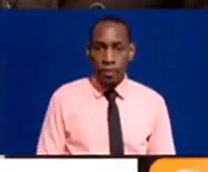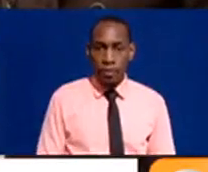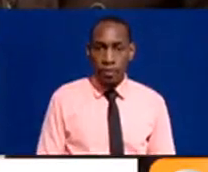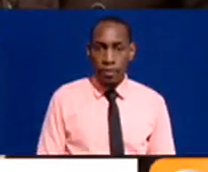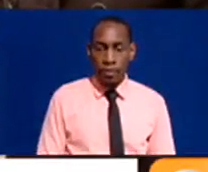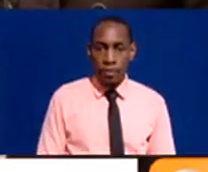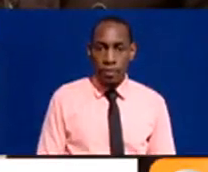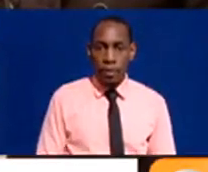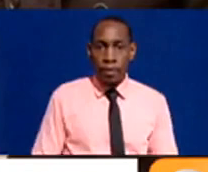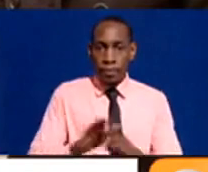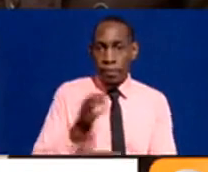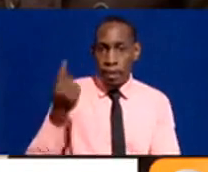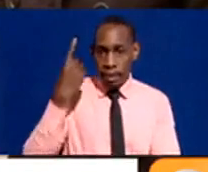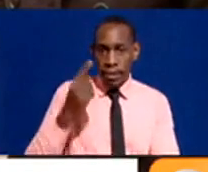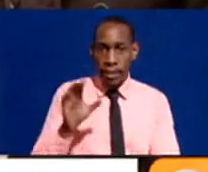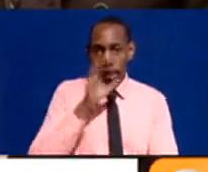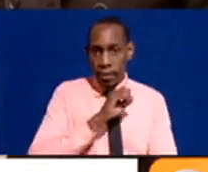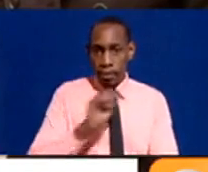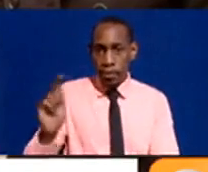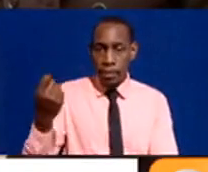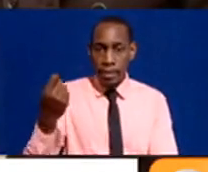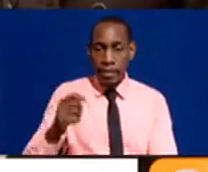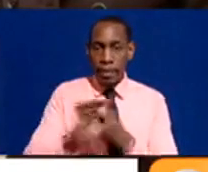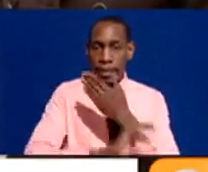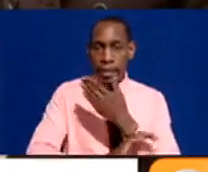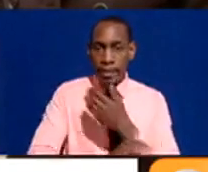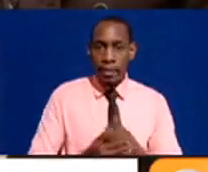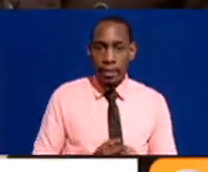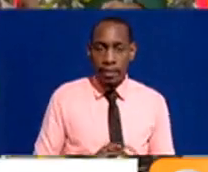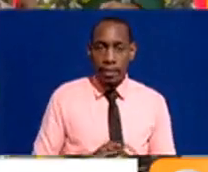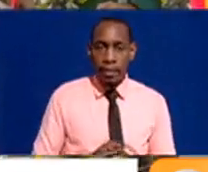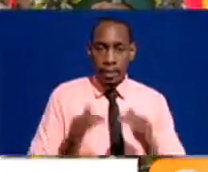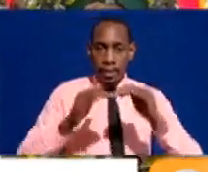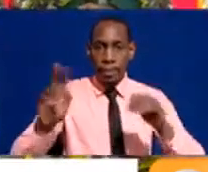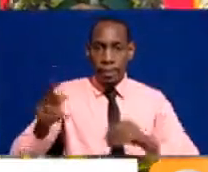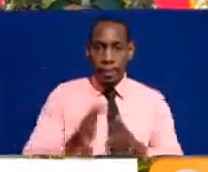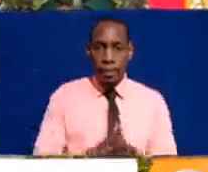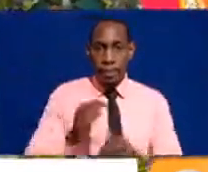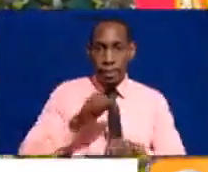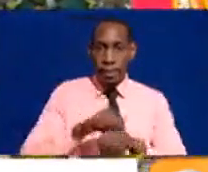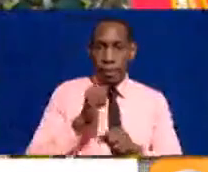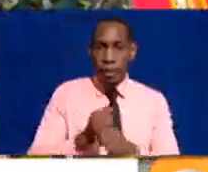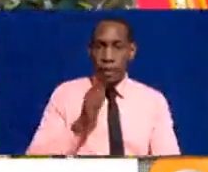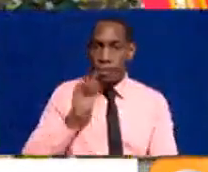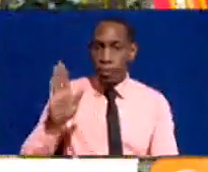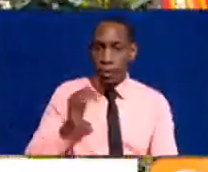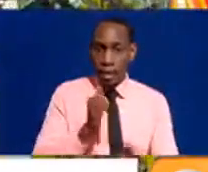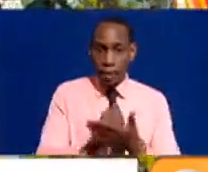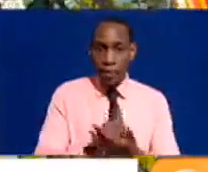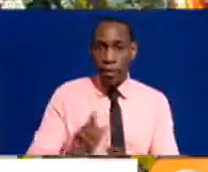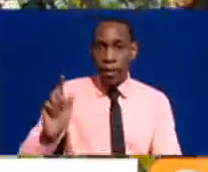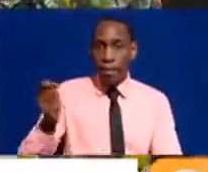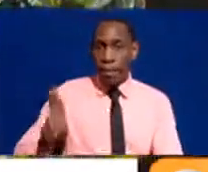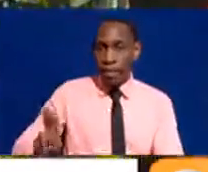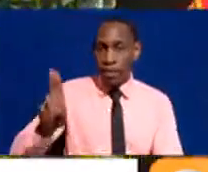the I assume as President of the Republic of Kenya. After taking the oath of office, President